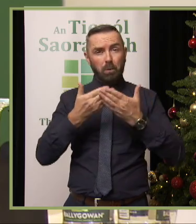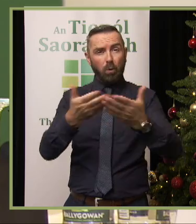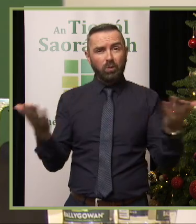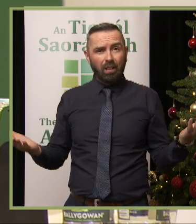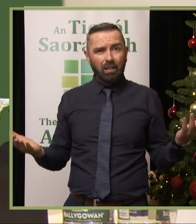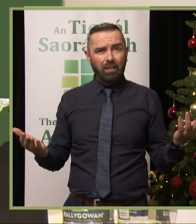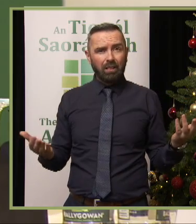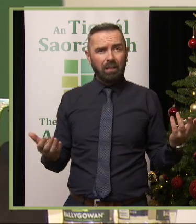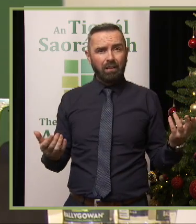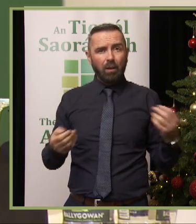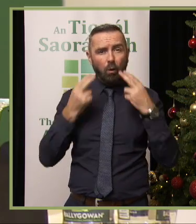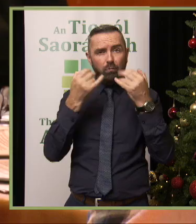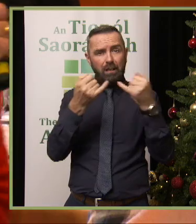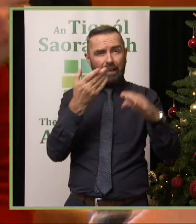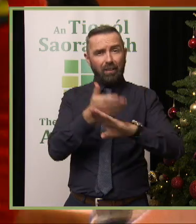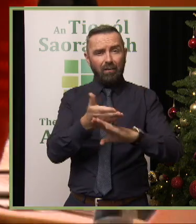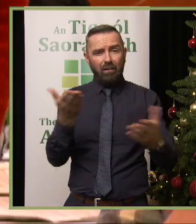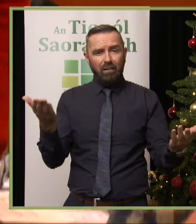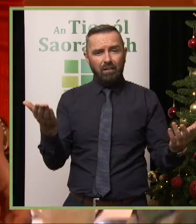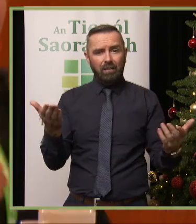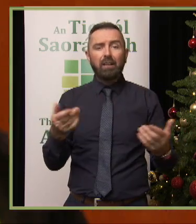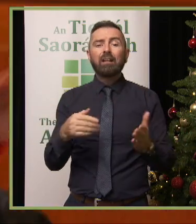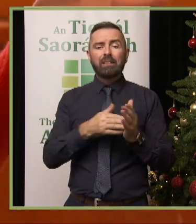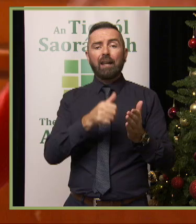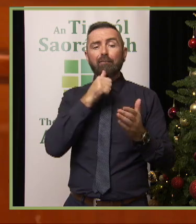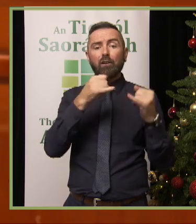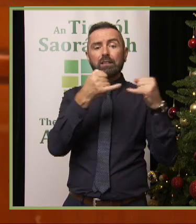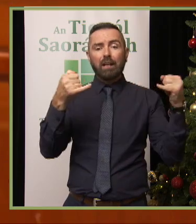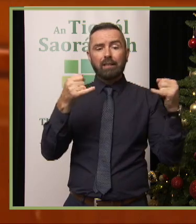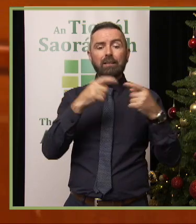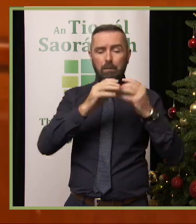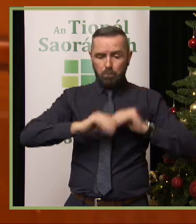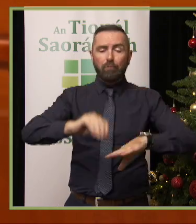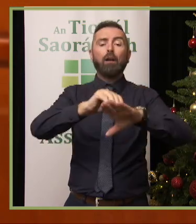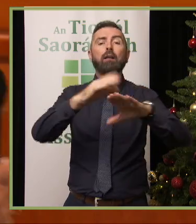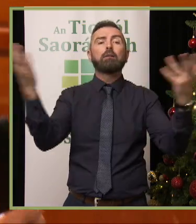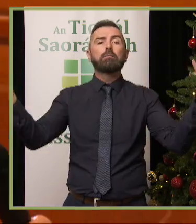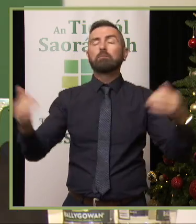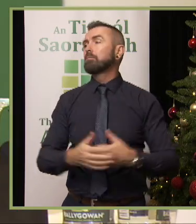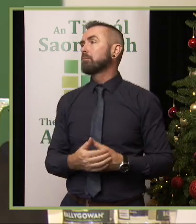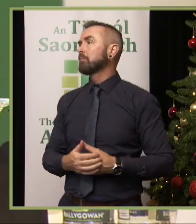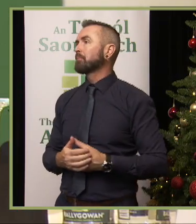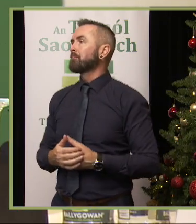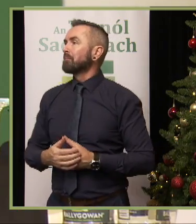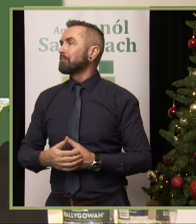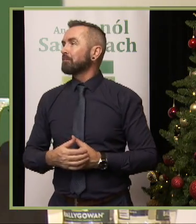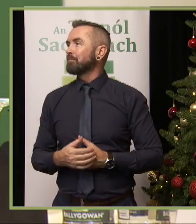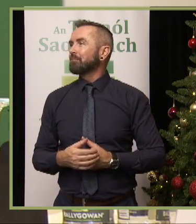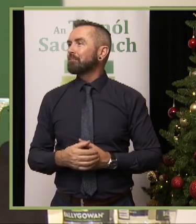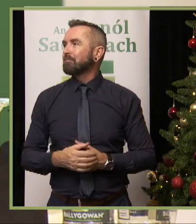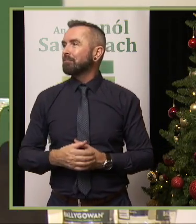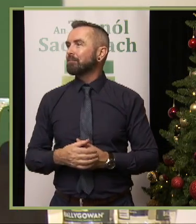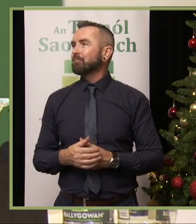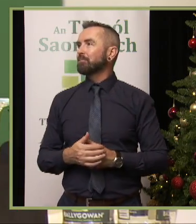the original line in there and add the rest of it? I think you just put the first line in and then go on from there. Okay. Now we've got two